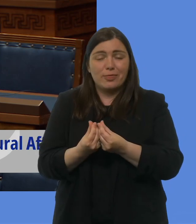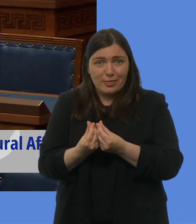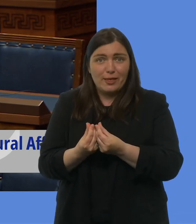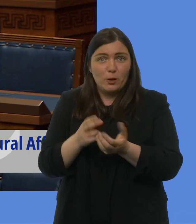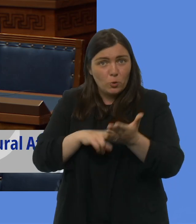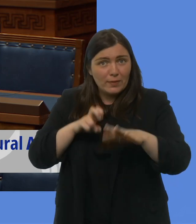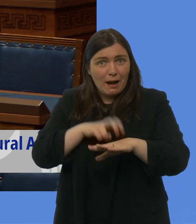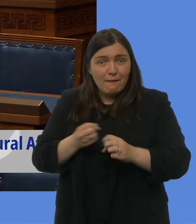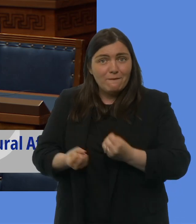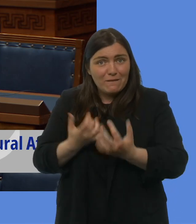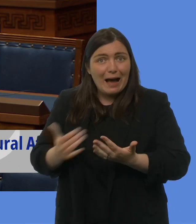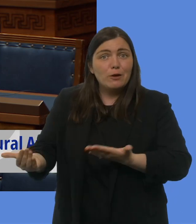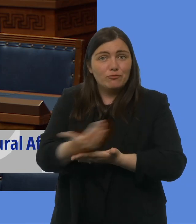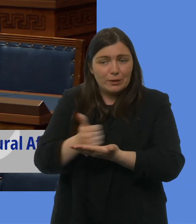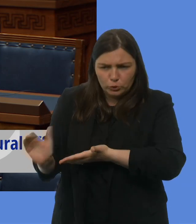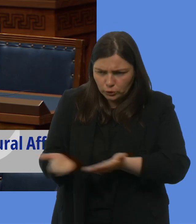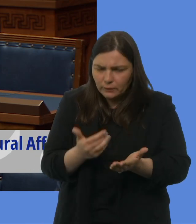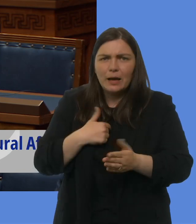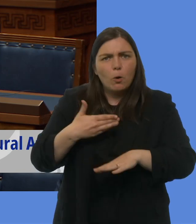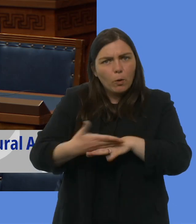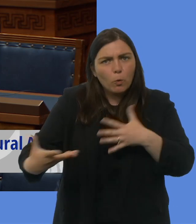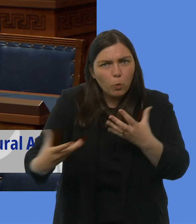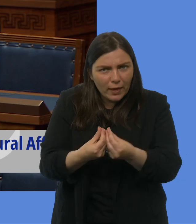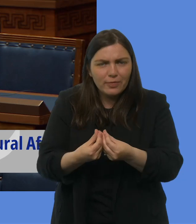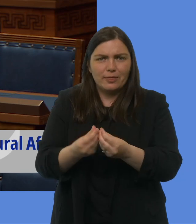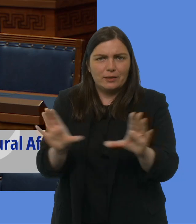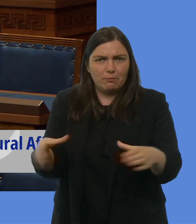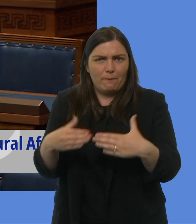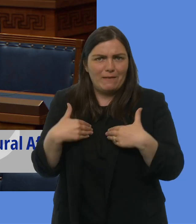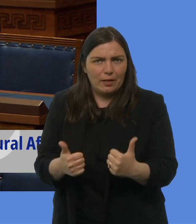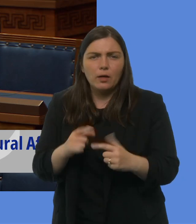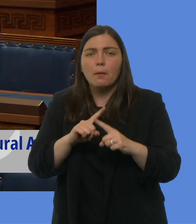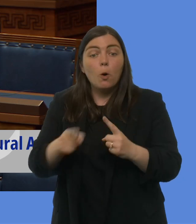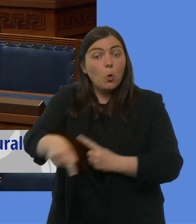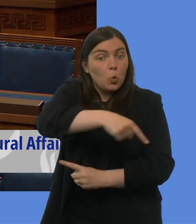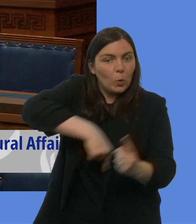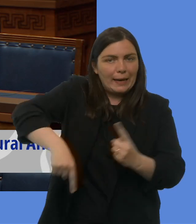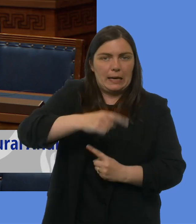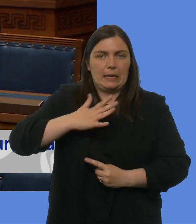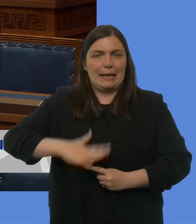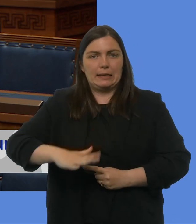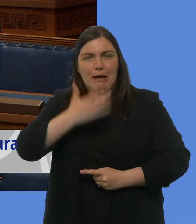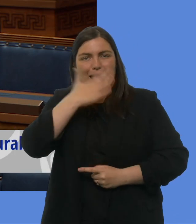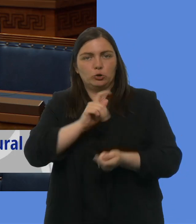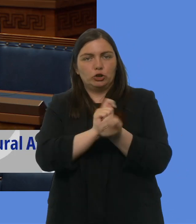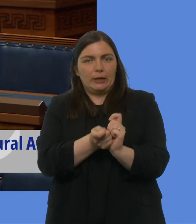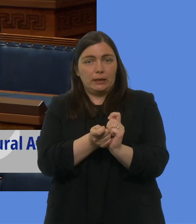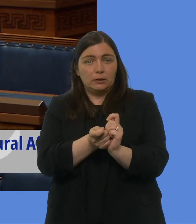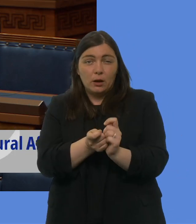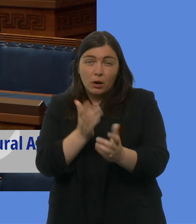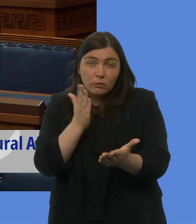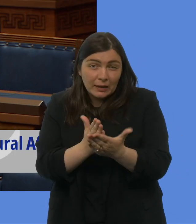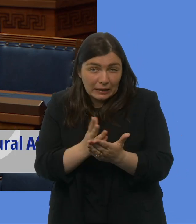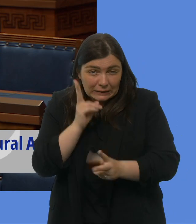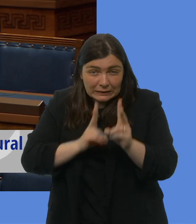do really need is a different attitude towards these issues, which are having a devastating impact upon our countryside. And some of the scenes are really,